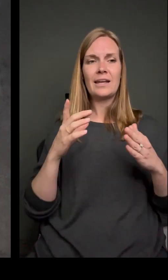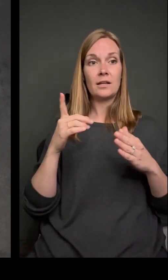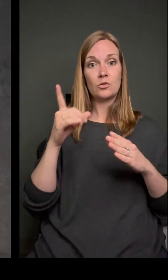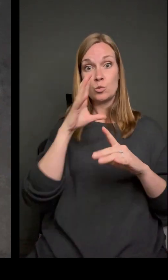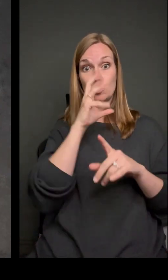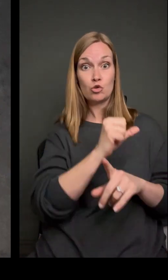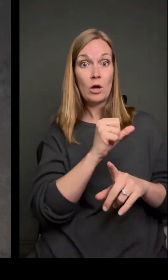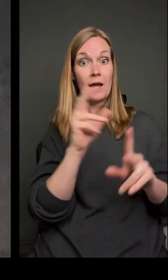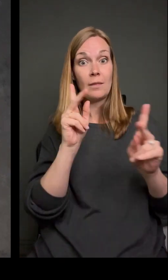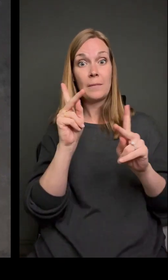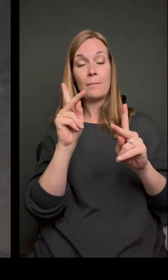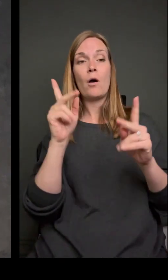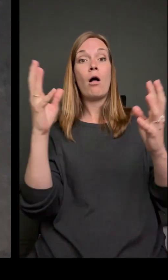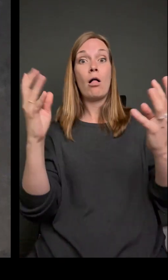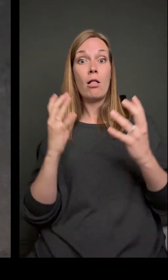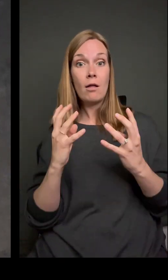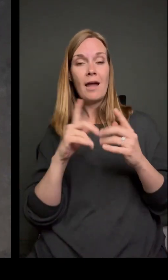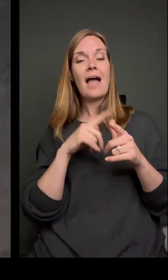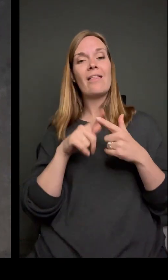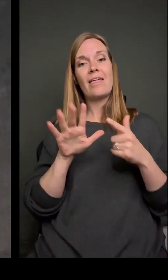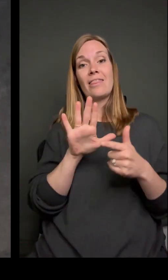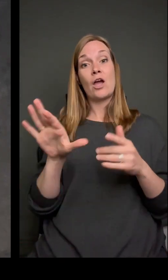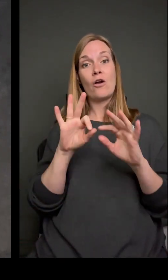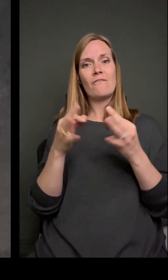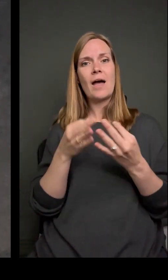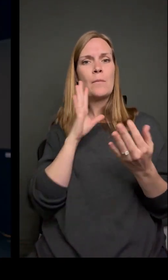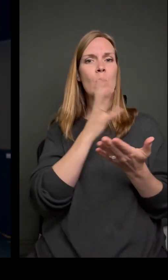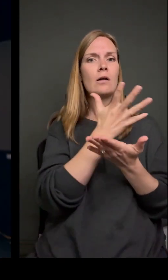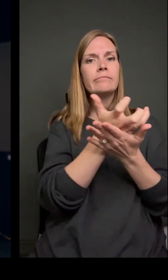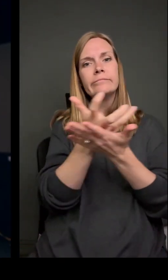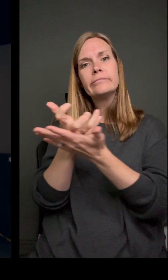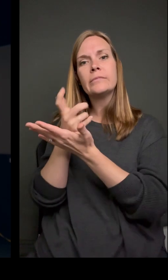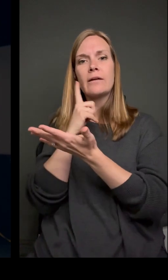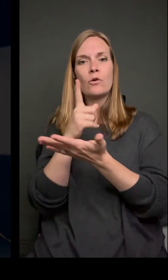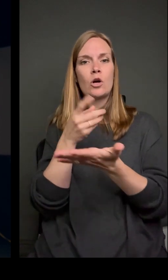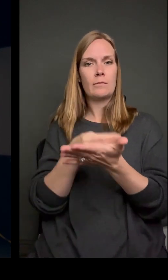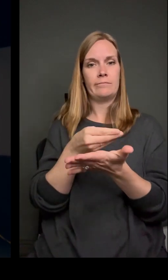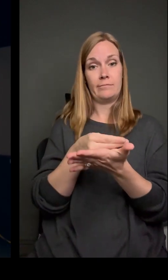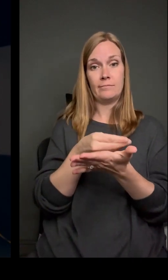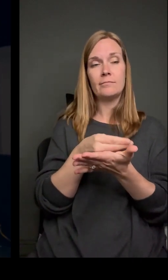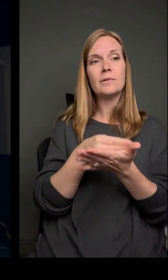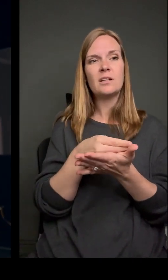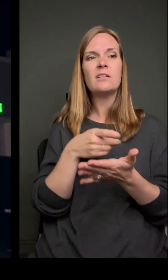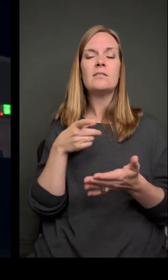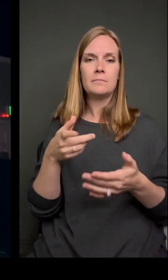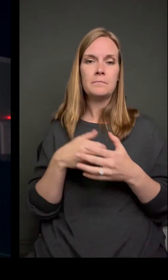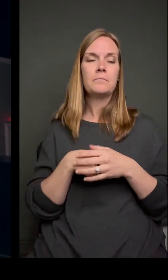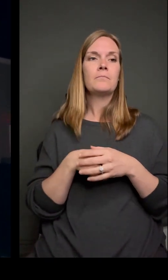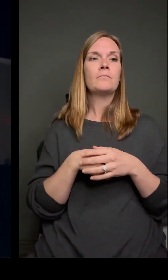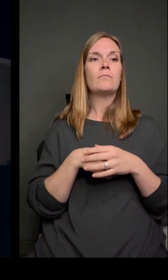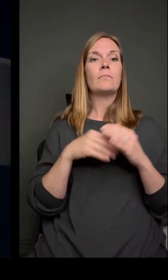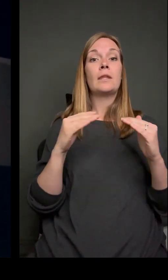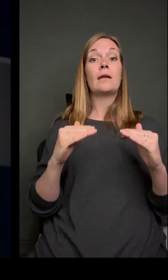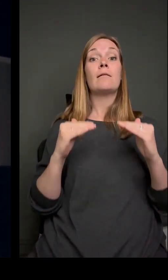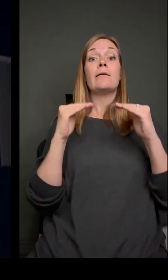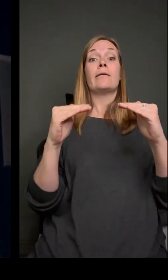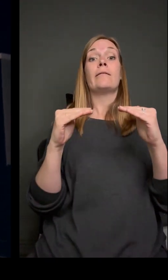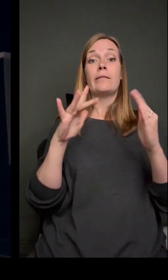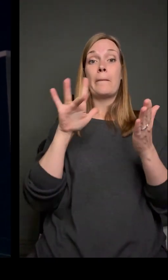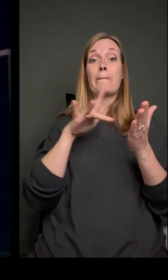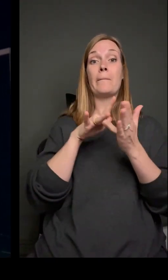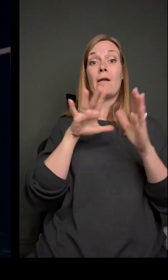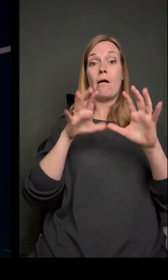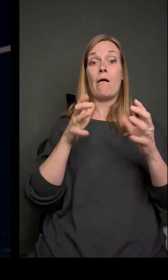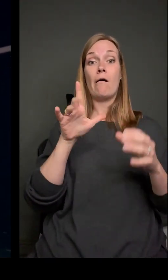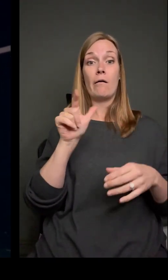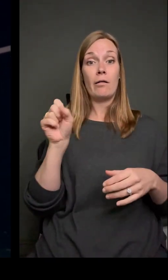their friends can go through the crowd asking for bakshish. They're essentially beggars, part of the so-called untouchable caste. The middle caste